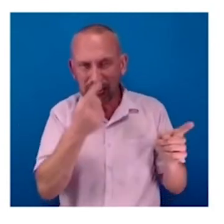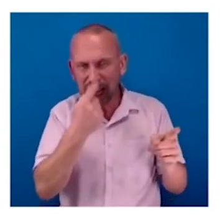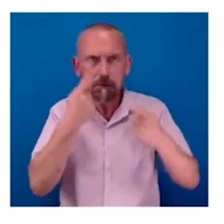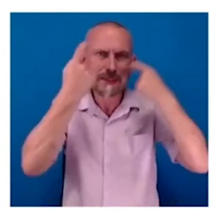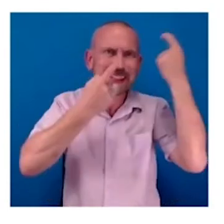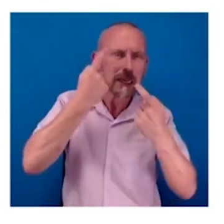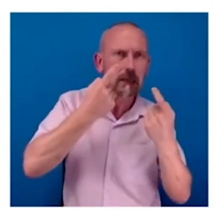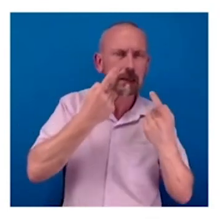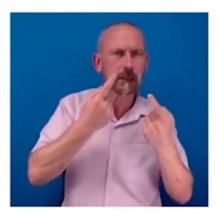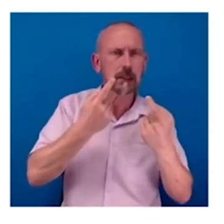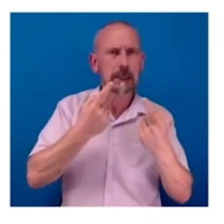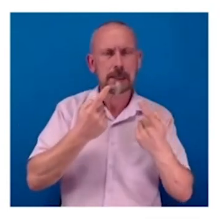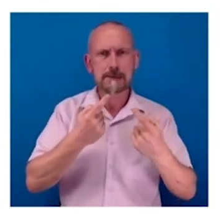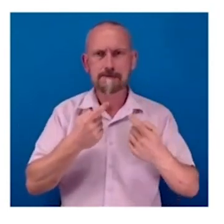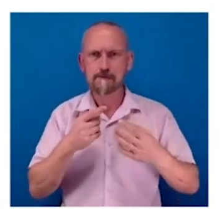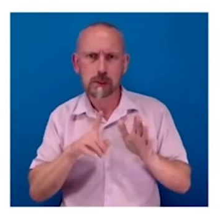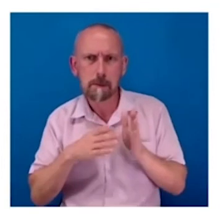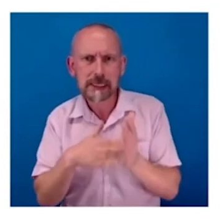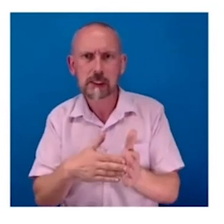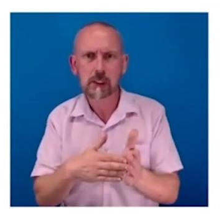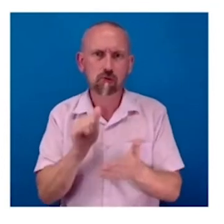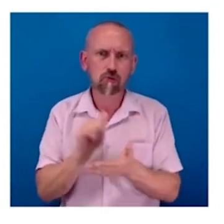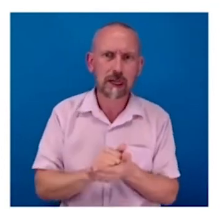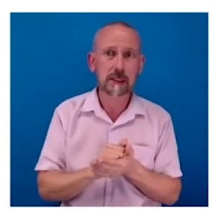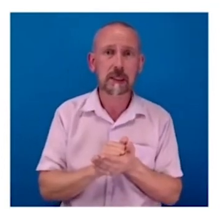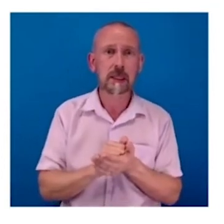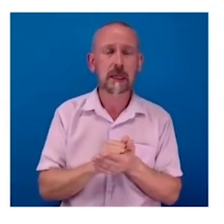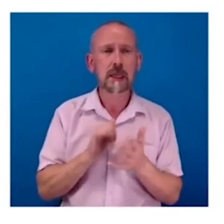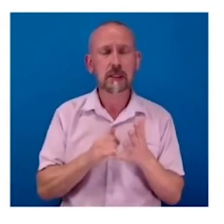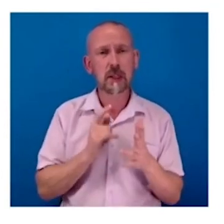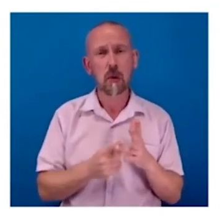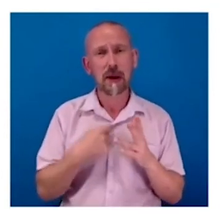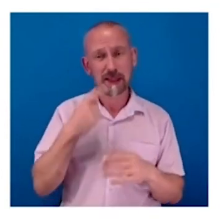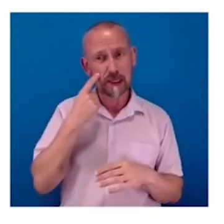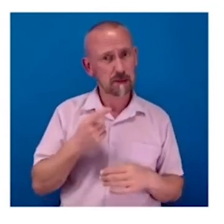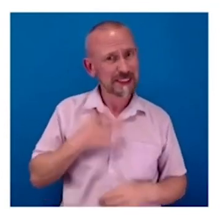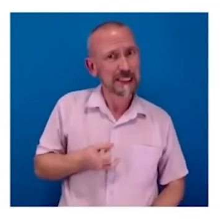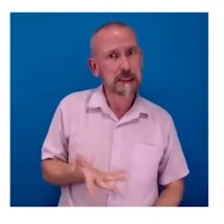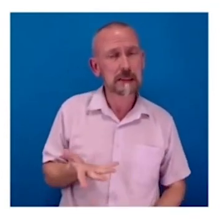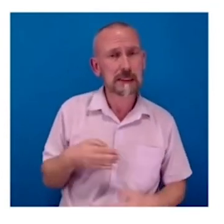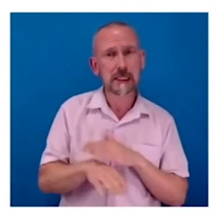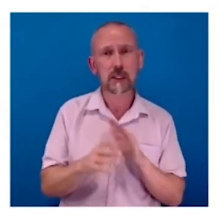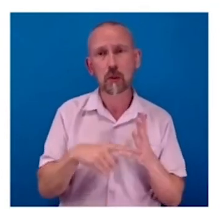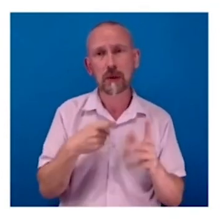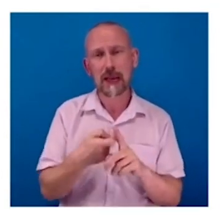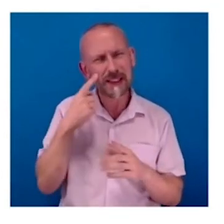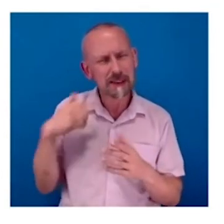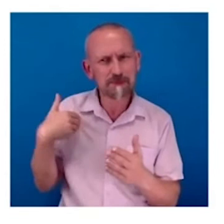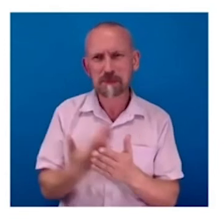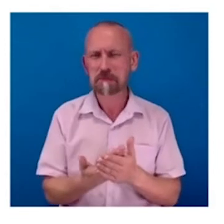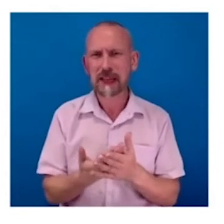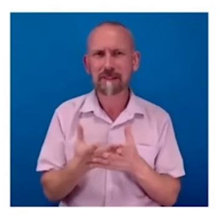Yeah. I think we've been a bit unstructured up till now. We've got a bit of GAD. That's really good. We've